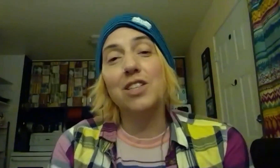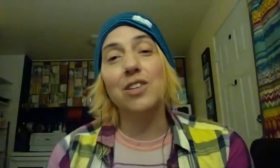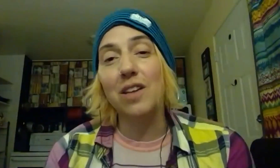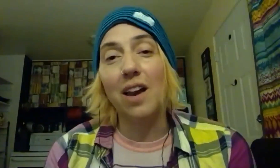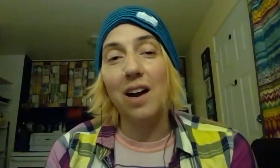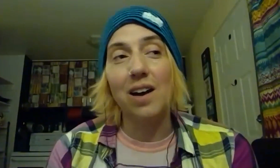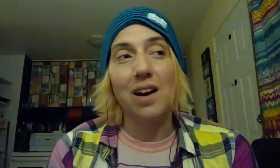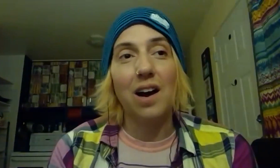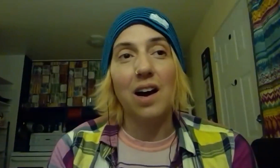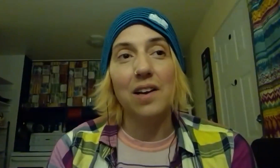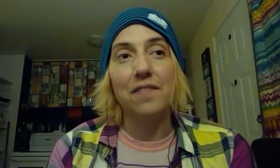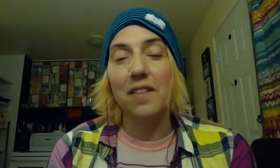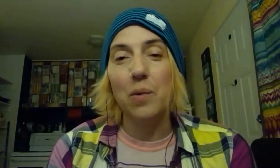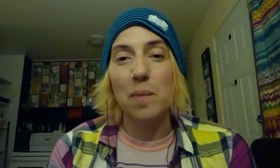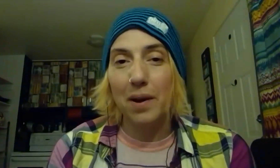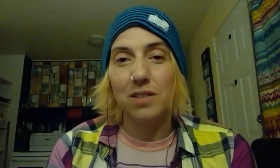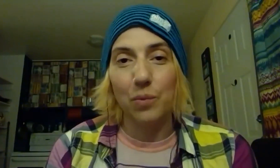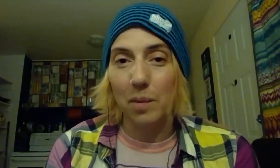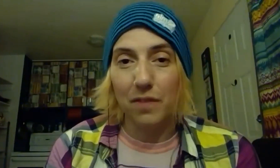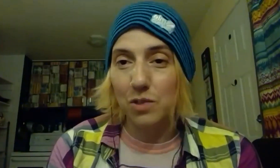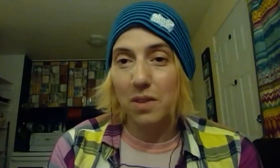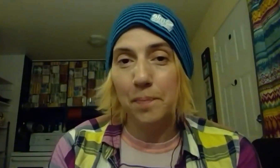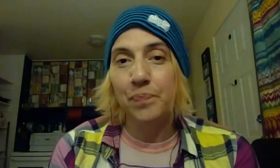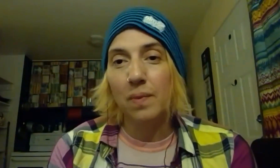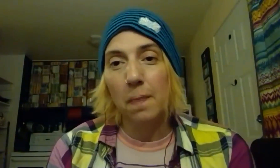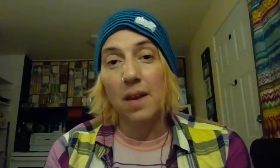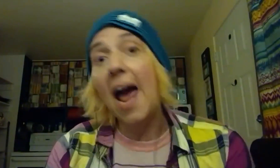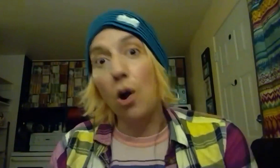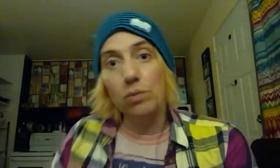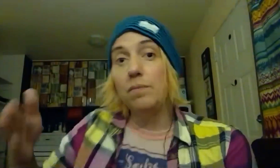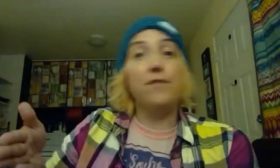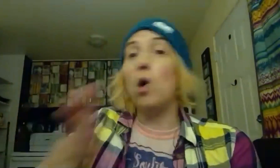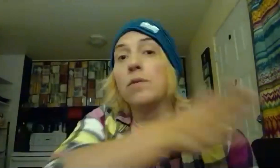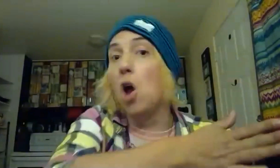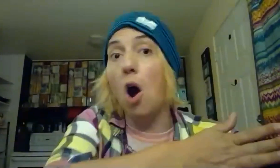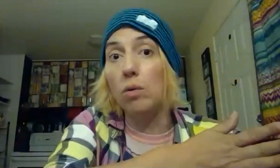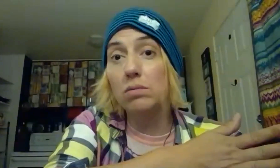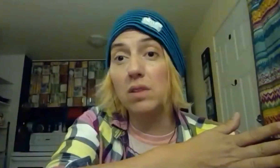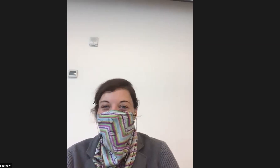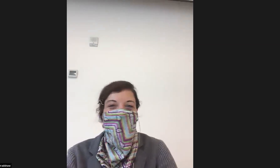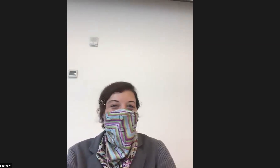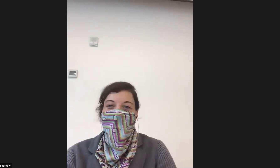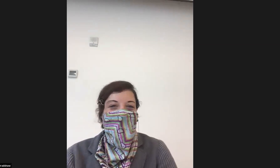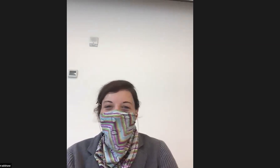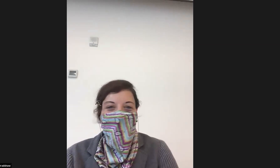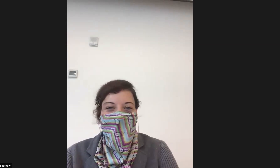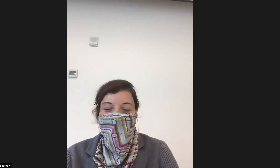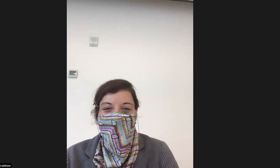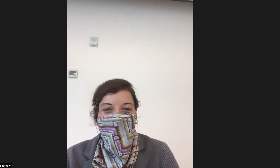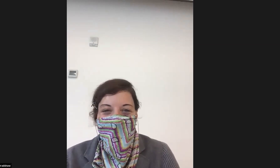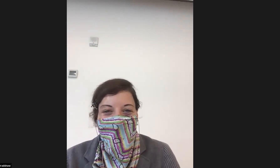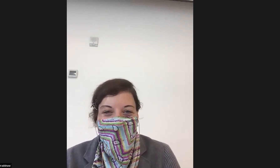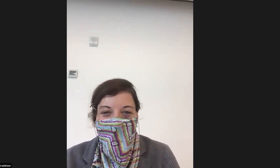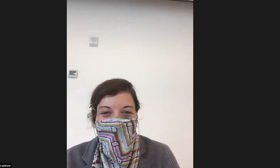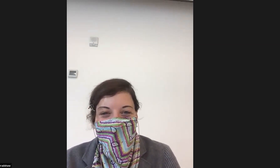my dad too, that if they weren't my parents, I'd want to be friends with them. Now, before, no. They wanted me